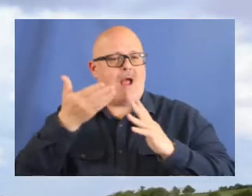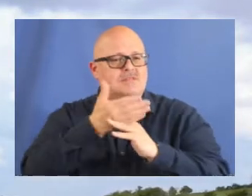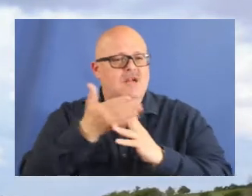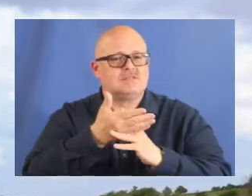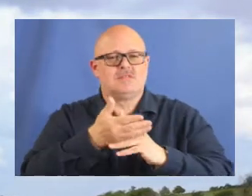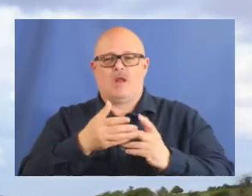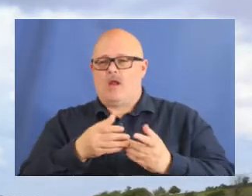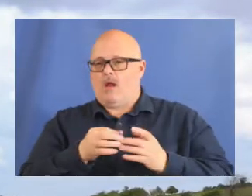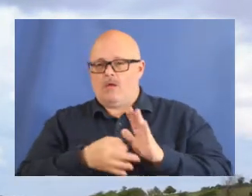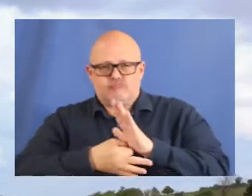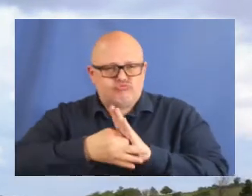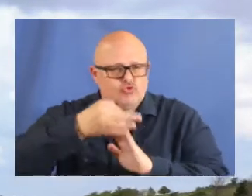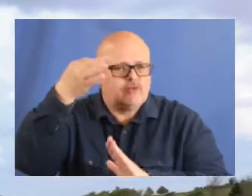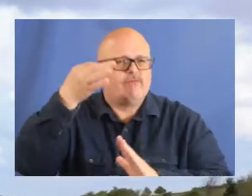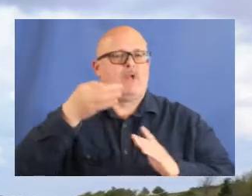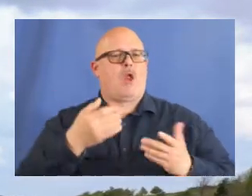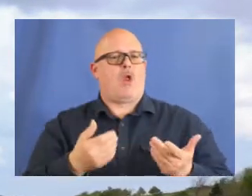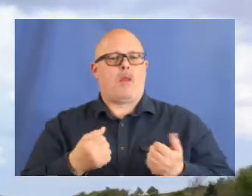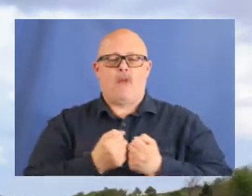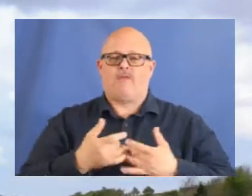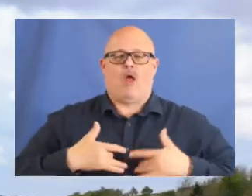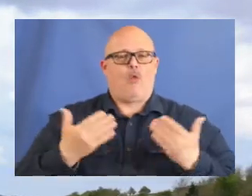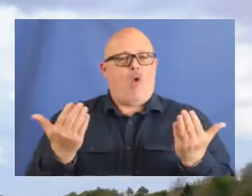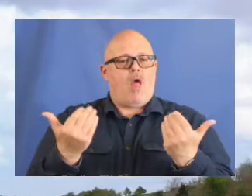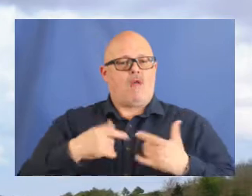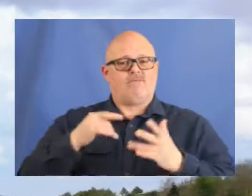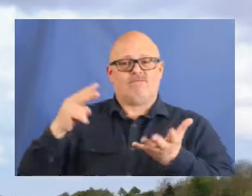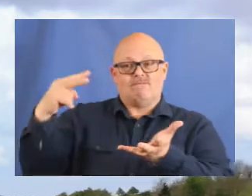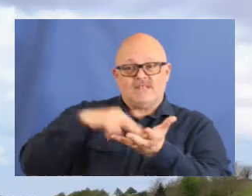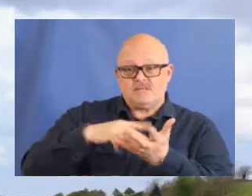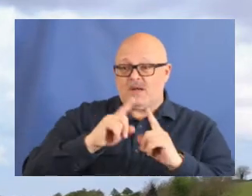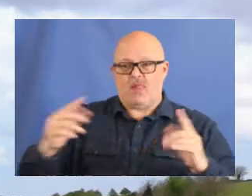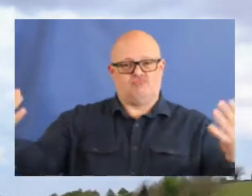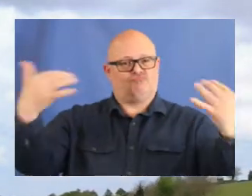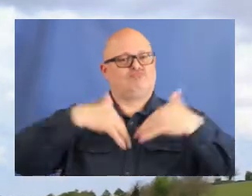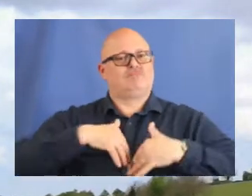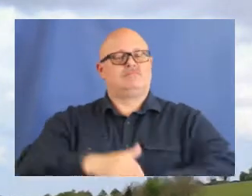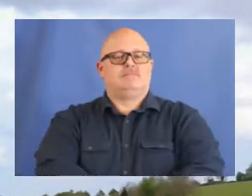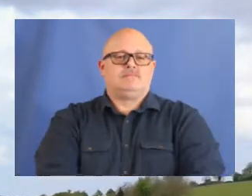support in funding this vital reversion project at Coombe Bissett Down.